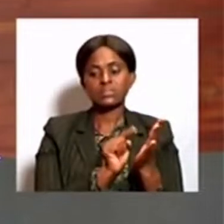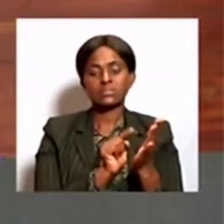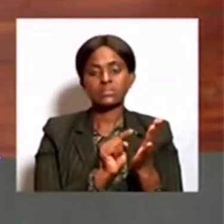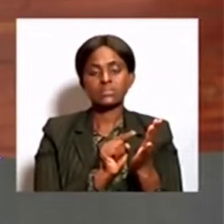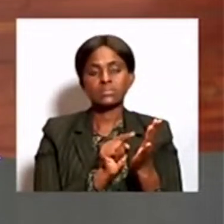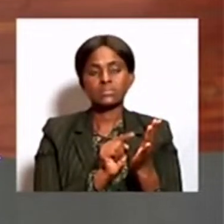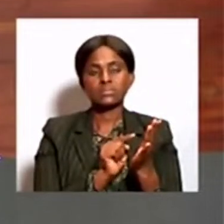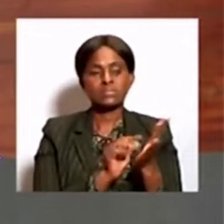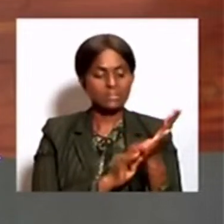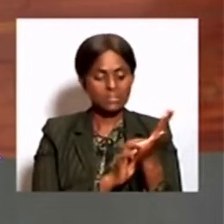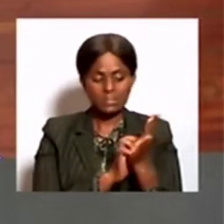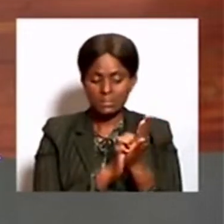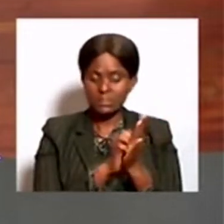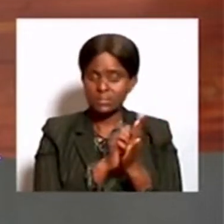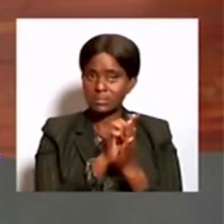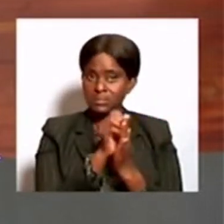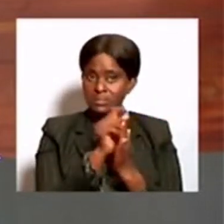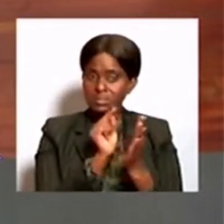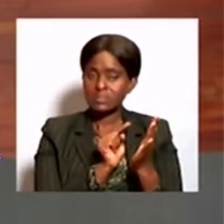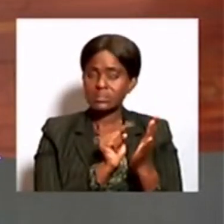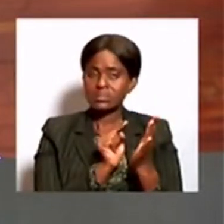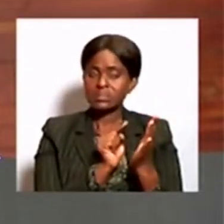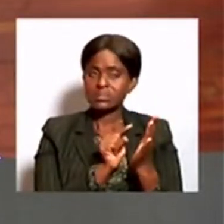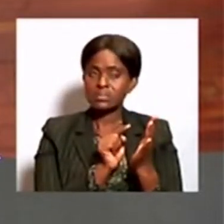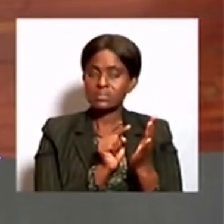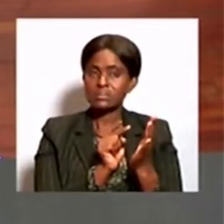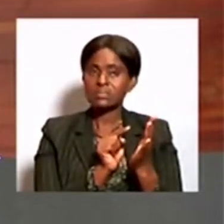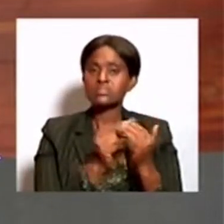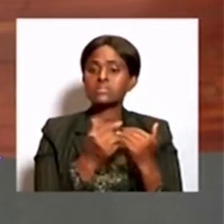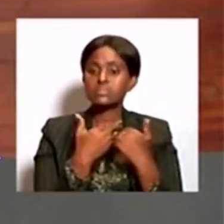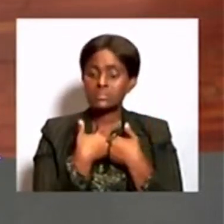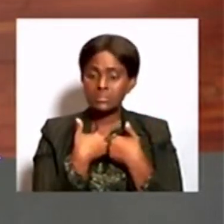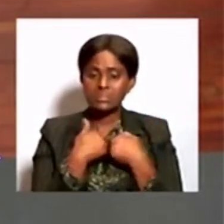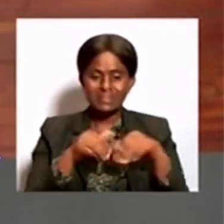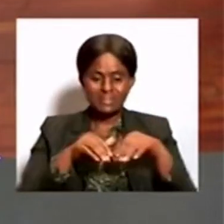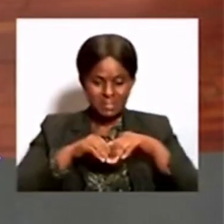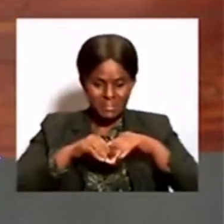And cancer, when it has spread,